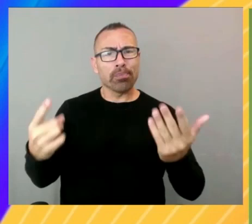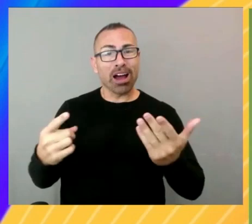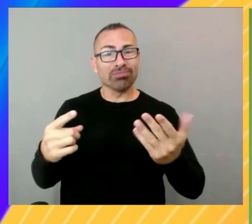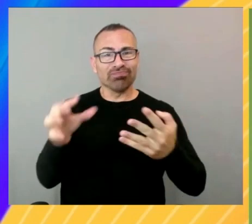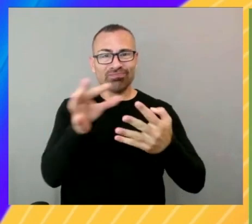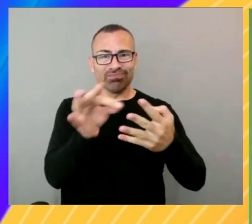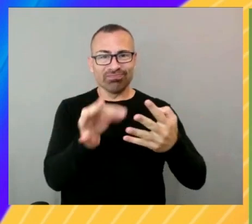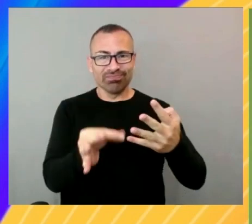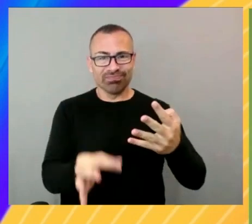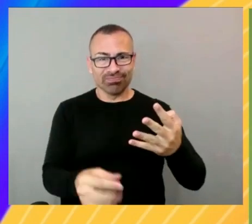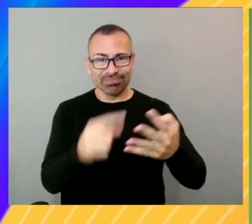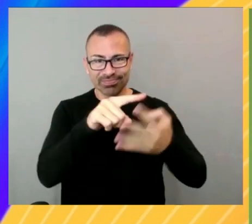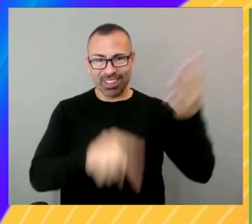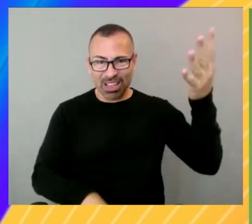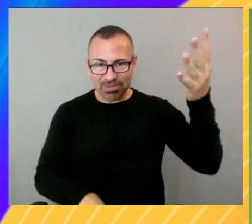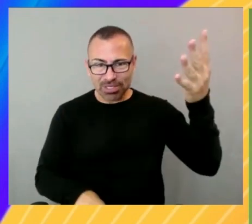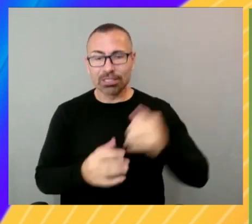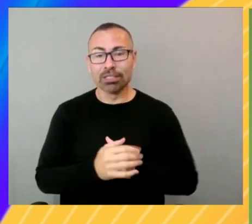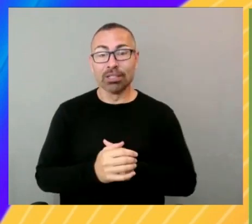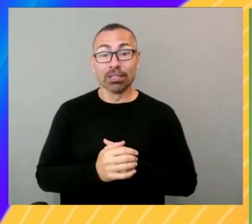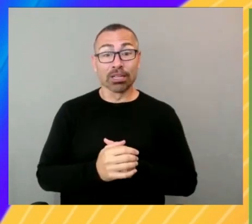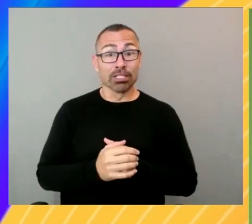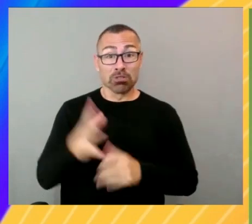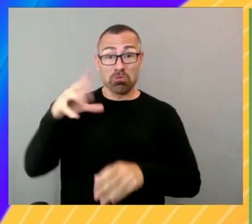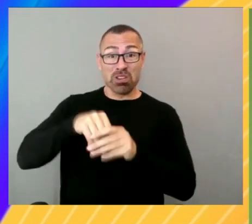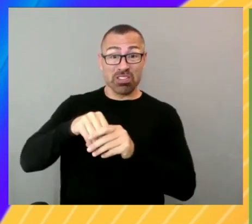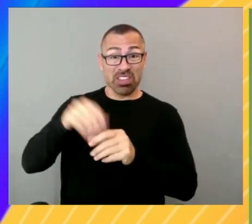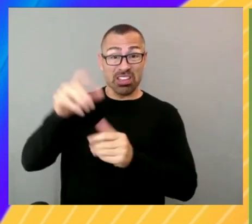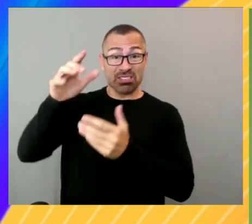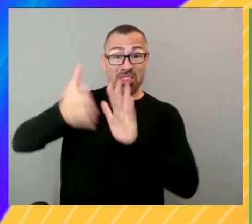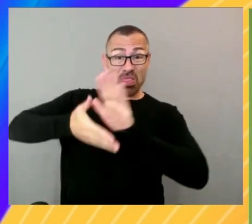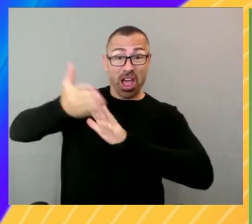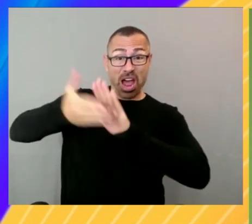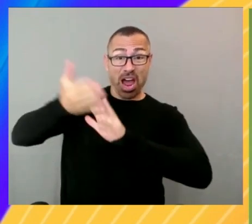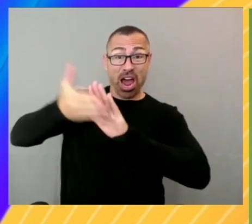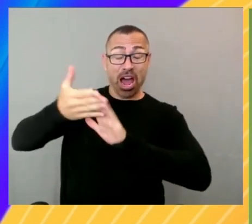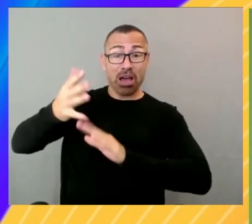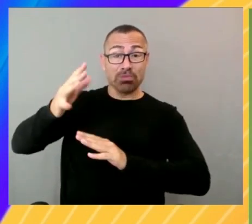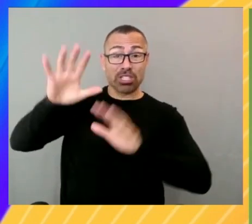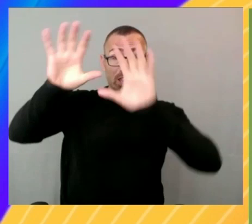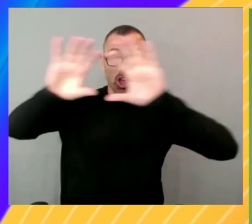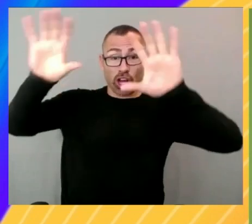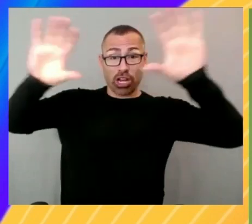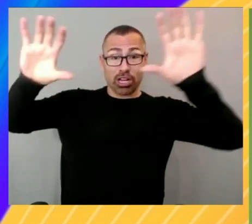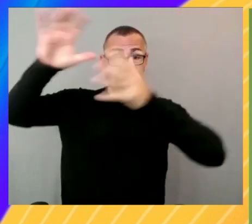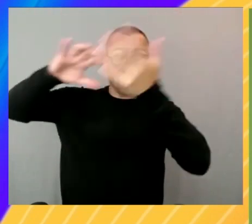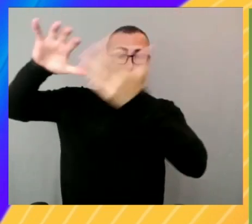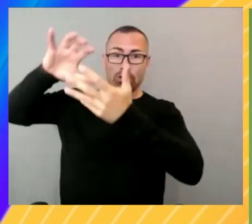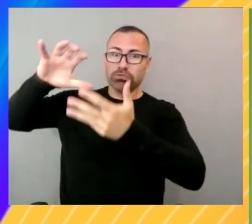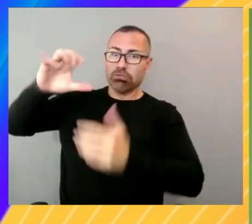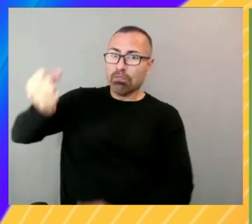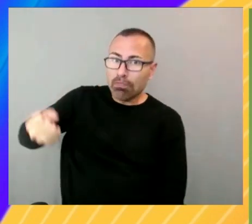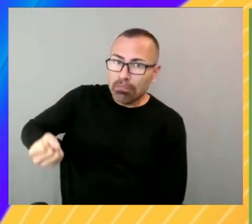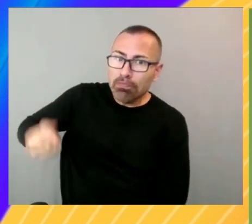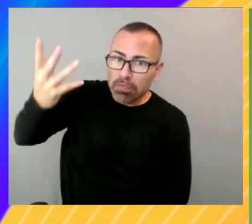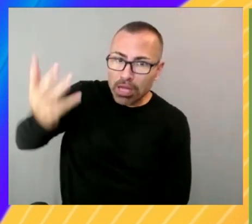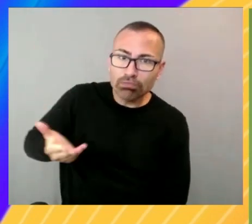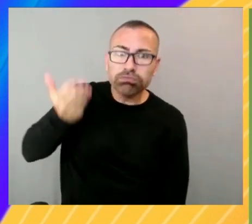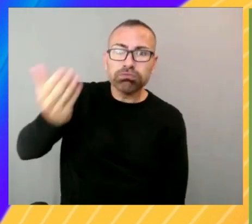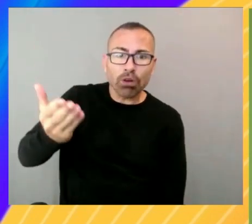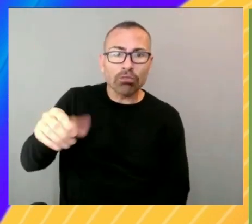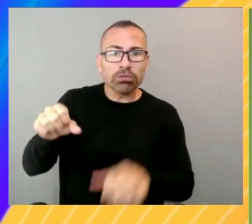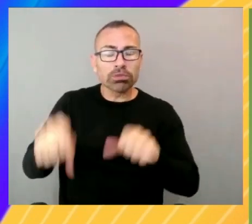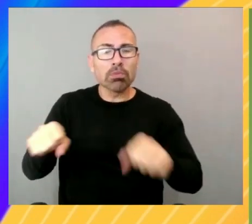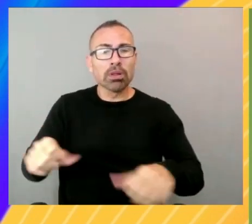cloud ops space. And right now, between not only just Control Tower and Config, Systems Manager, and